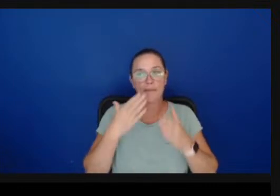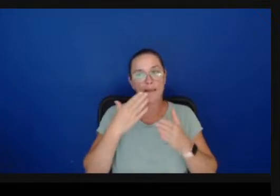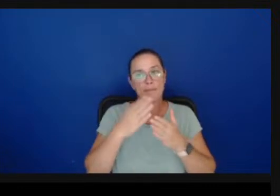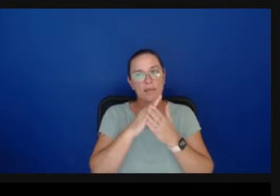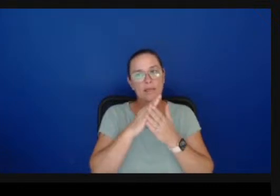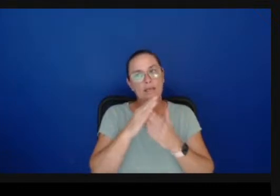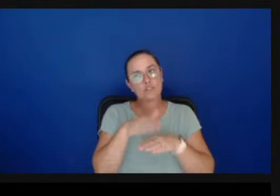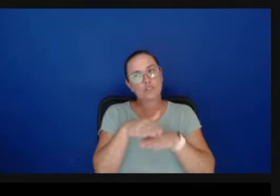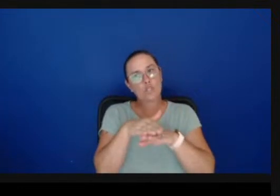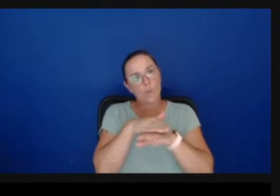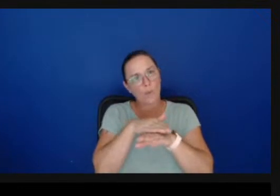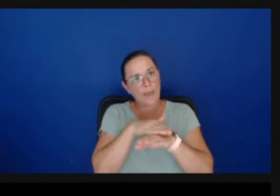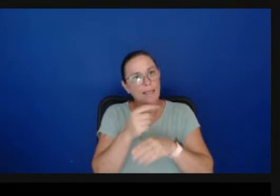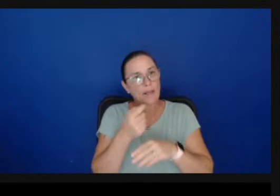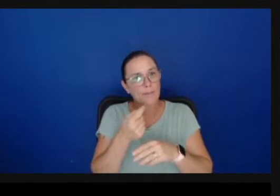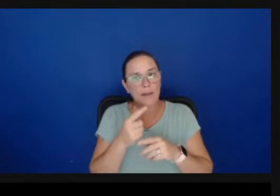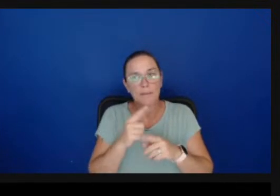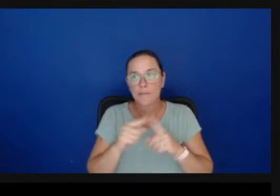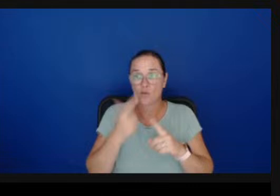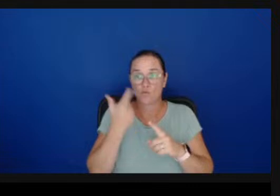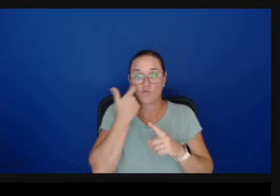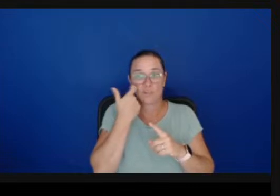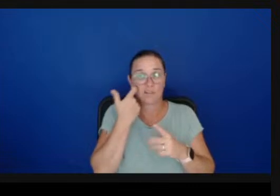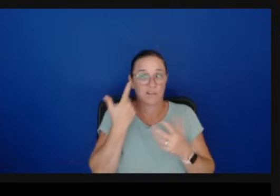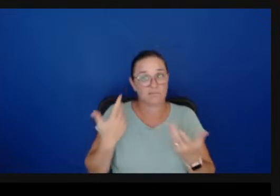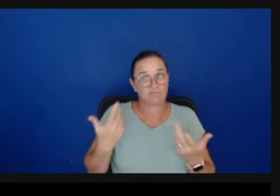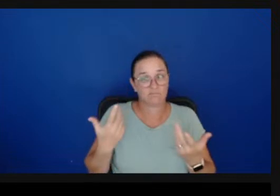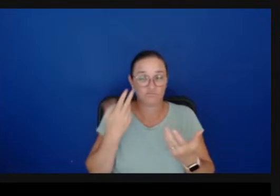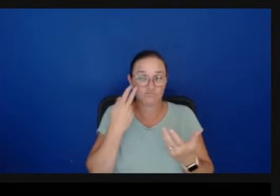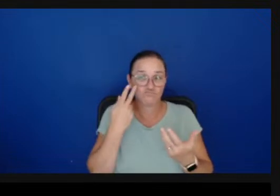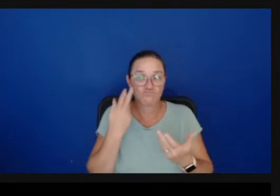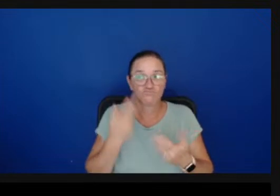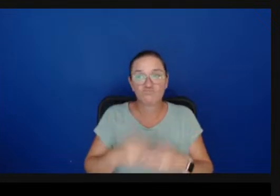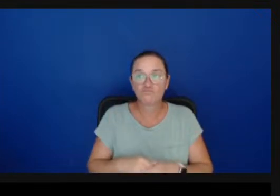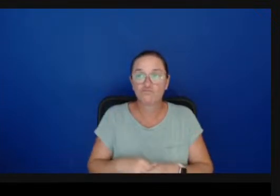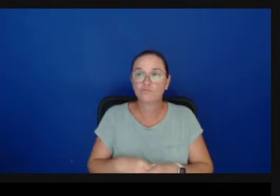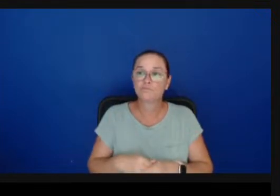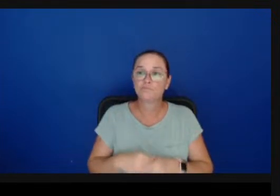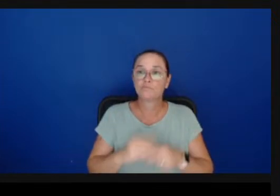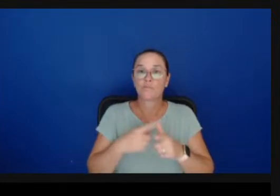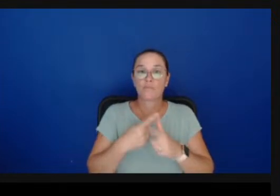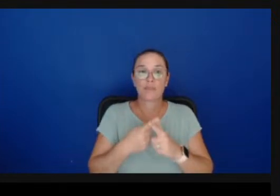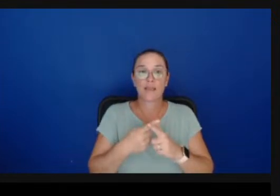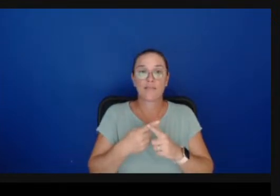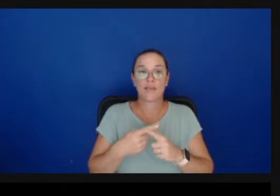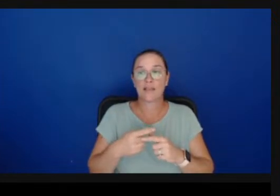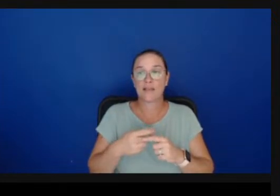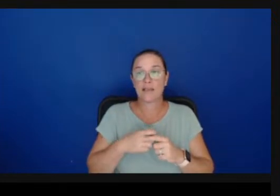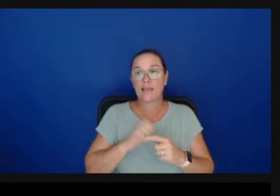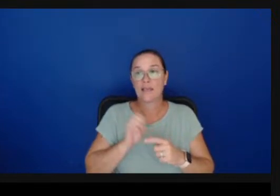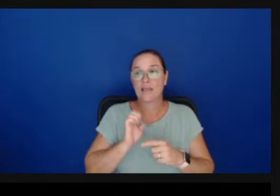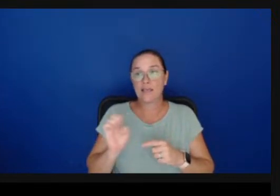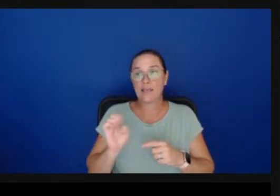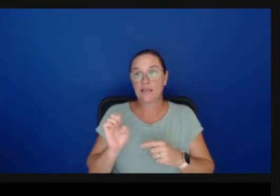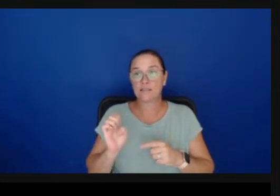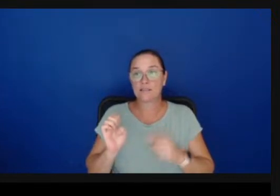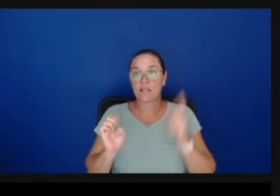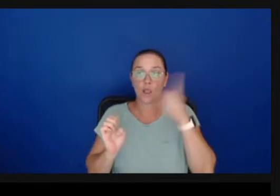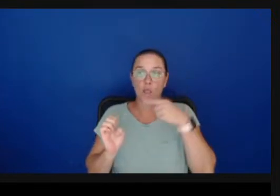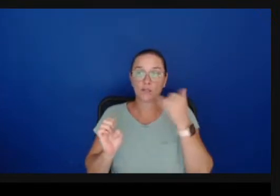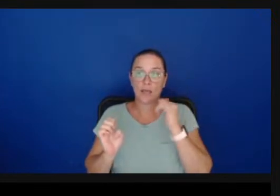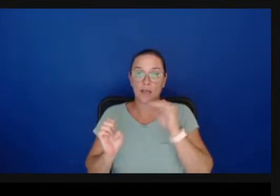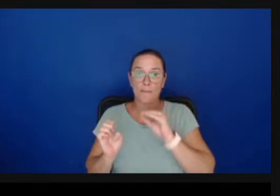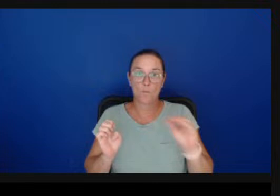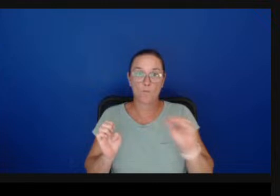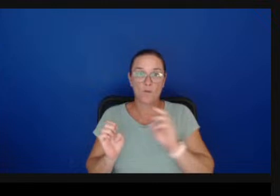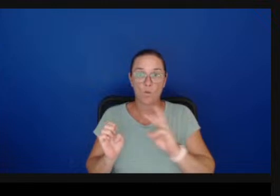but just recently, if so. An eastward component is really moving to the west, clustering a little more in